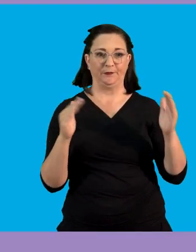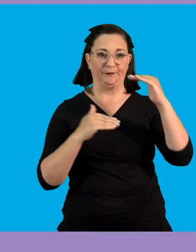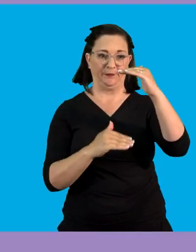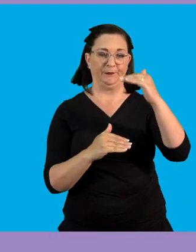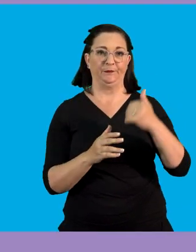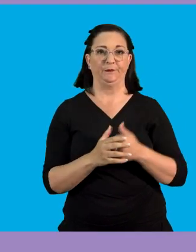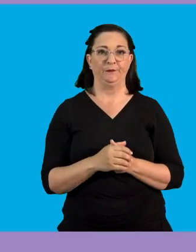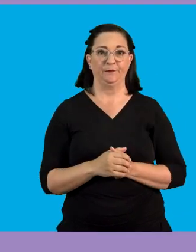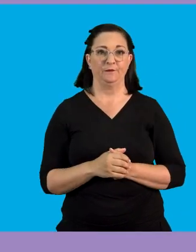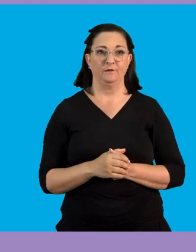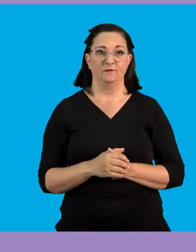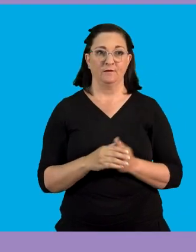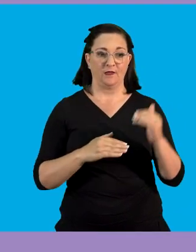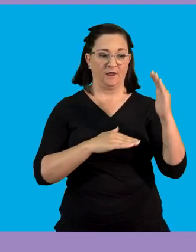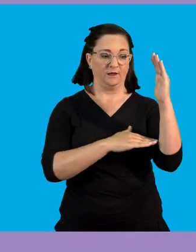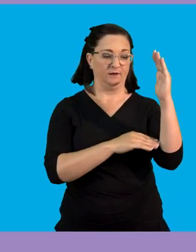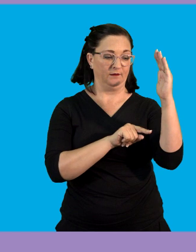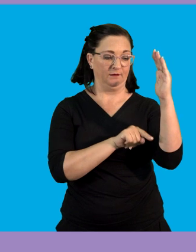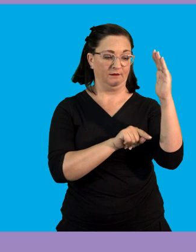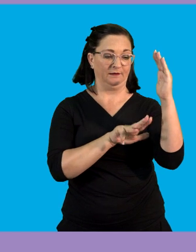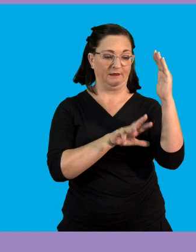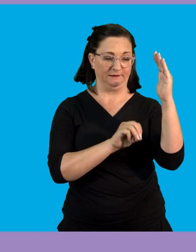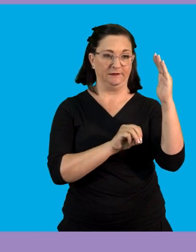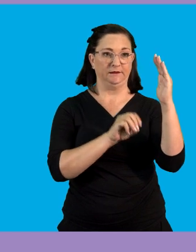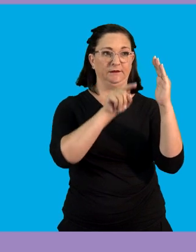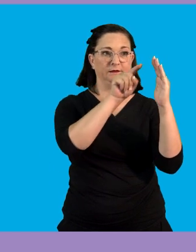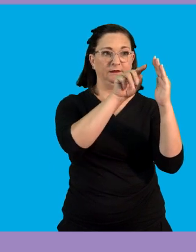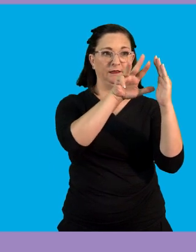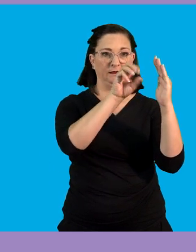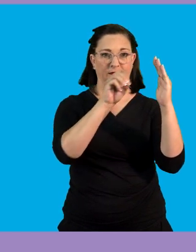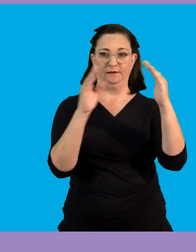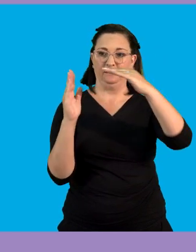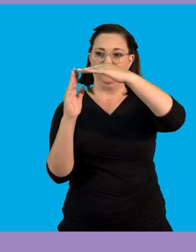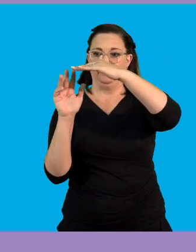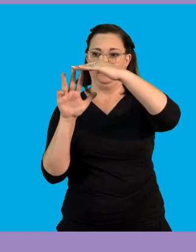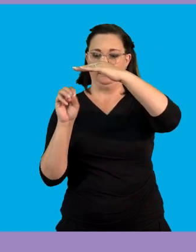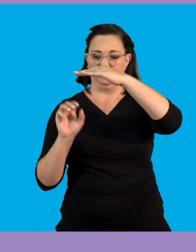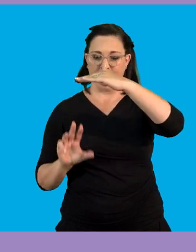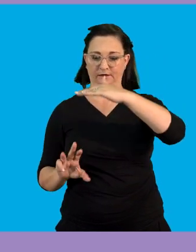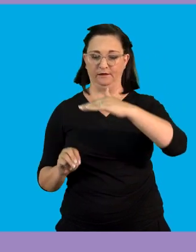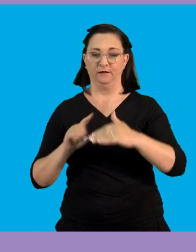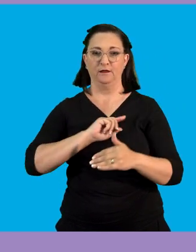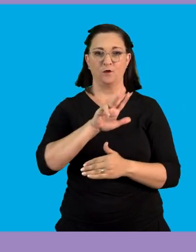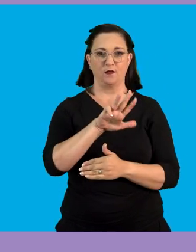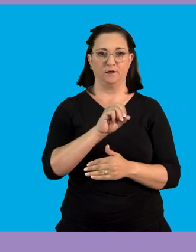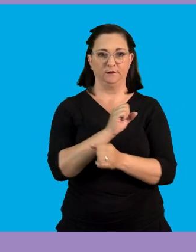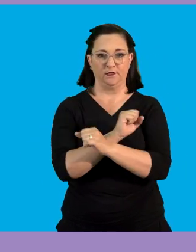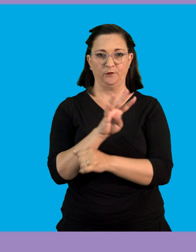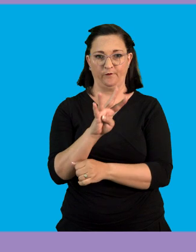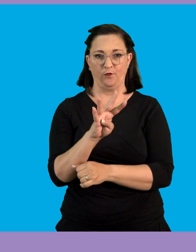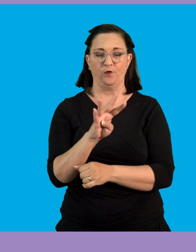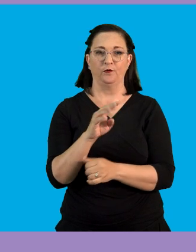rectangle. And as you know that the angles of a rectangle are 90 degrees, and 90 multiplied by 4 would give